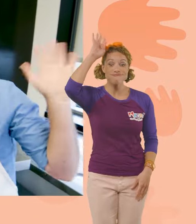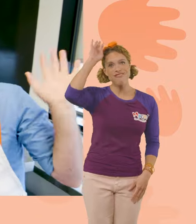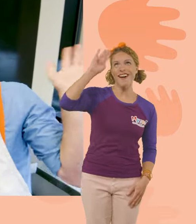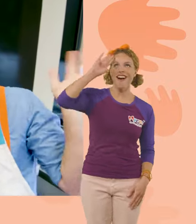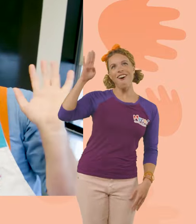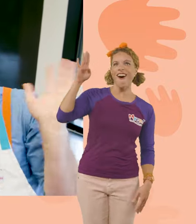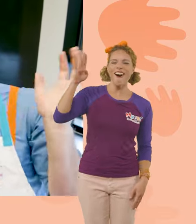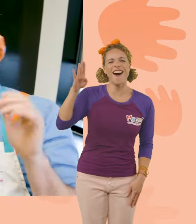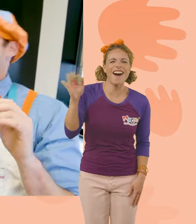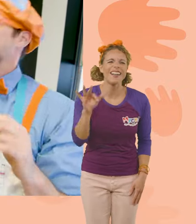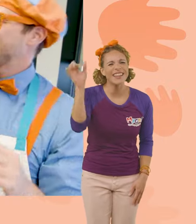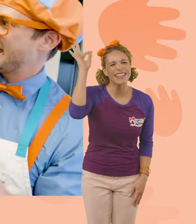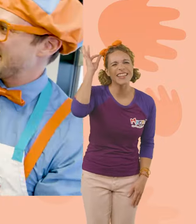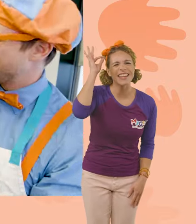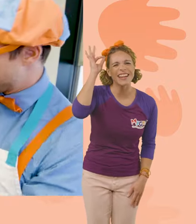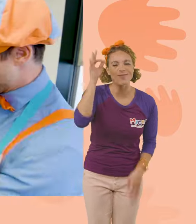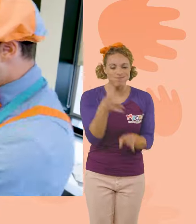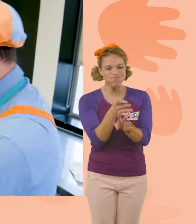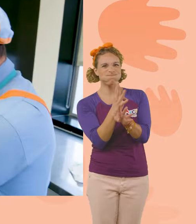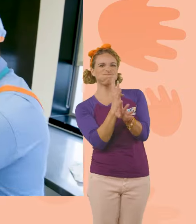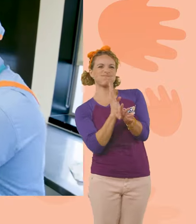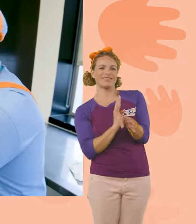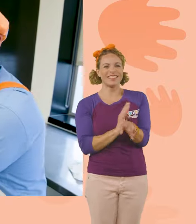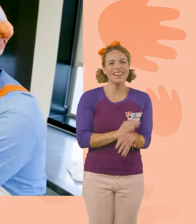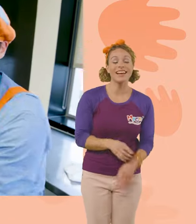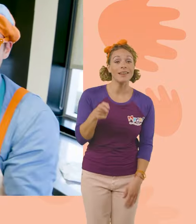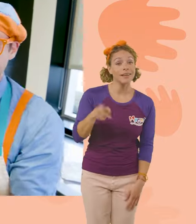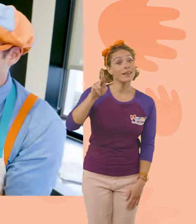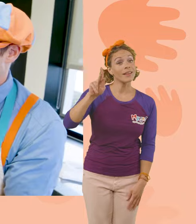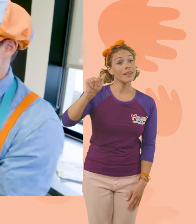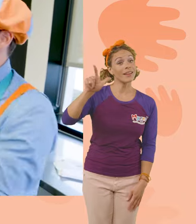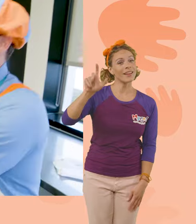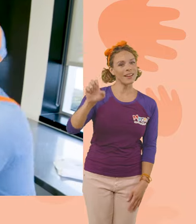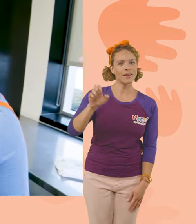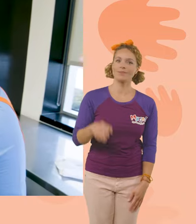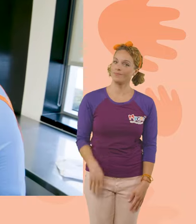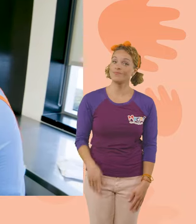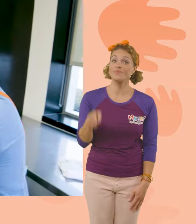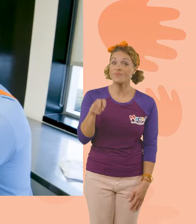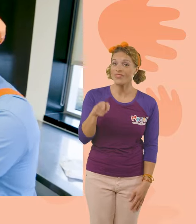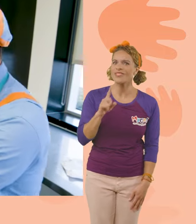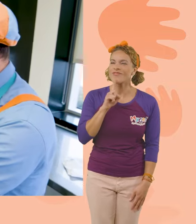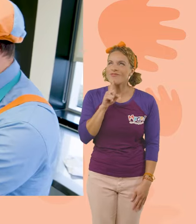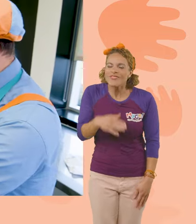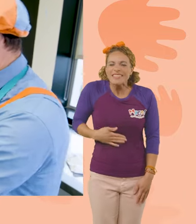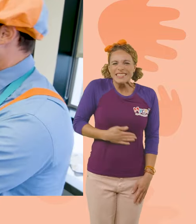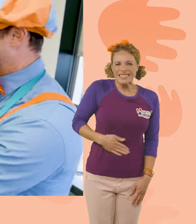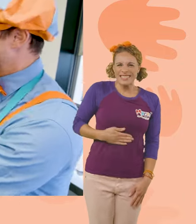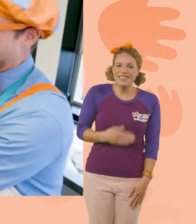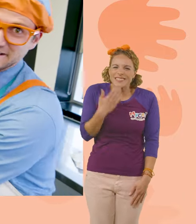hello. It's like hair. Whoa, whoa, this is kale. And kale is really